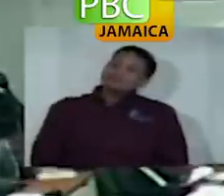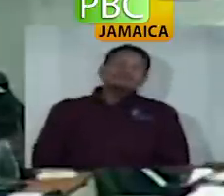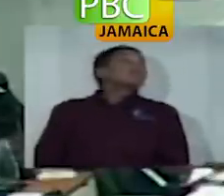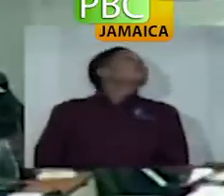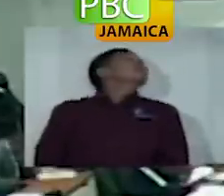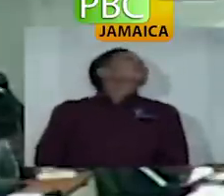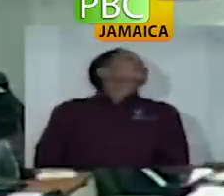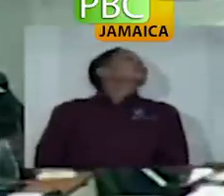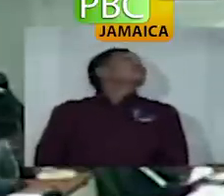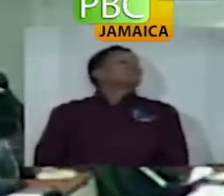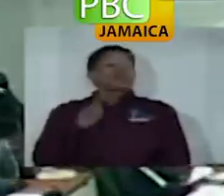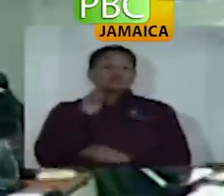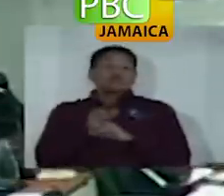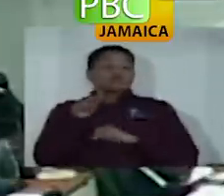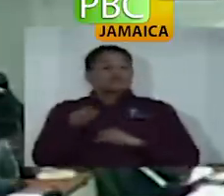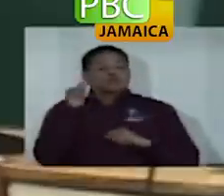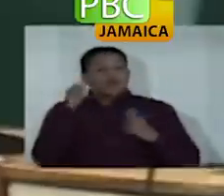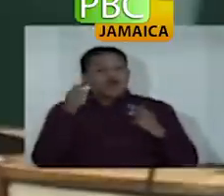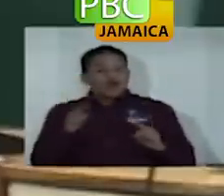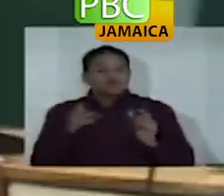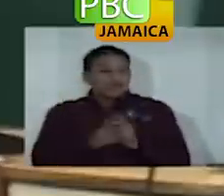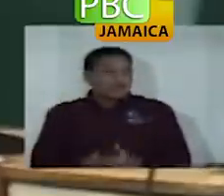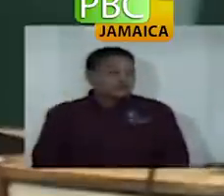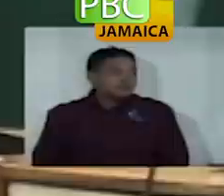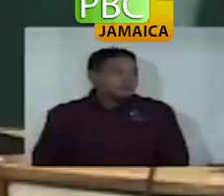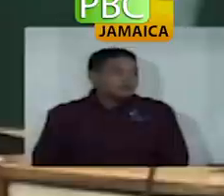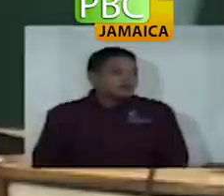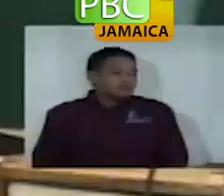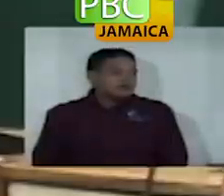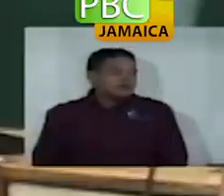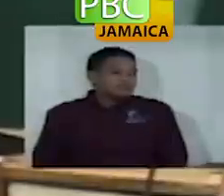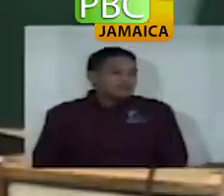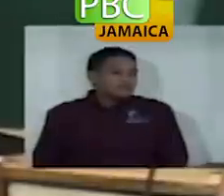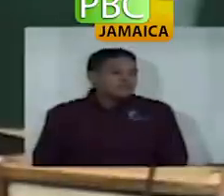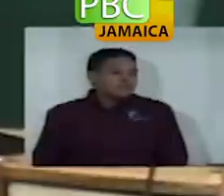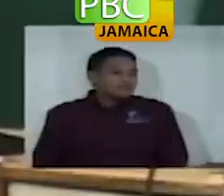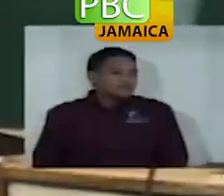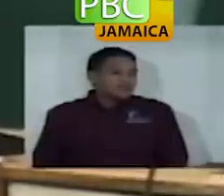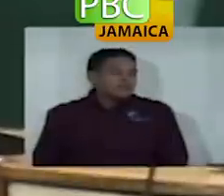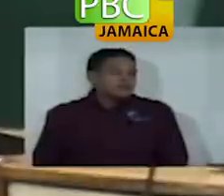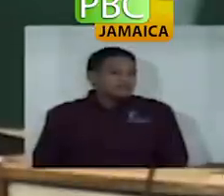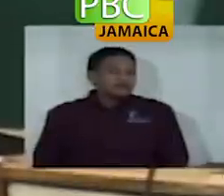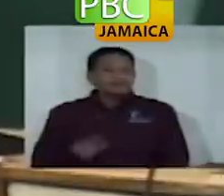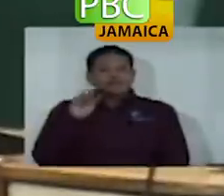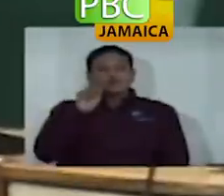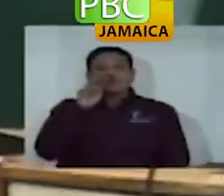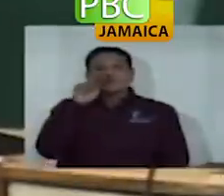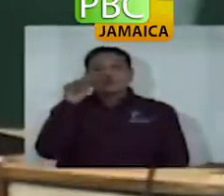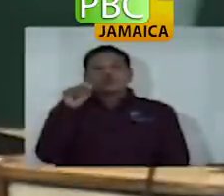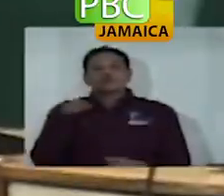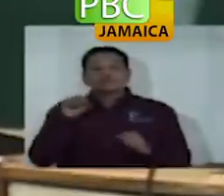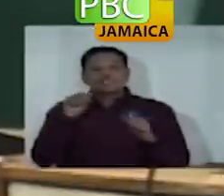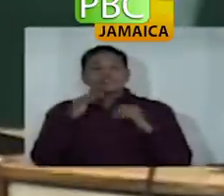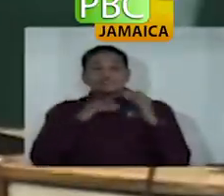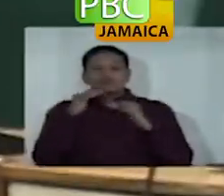thing will not happen. Dr. Chang says the Department of Correctional Services has identified a number of persons